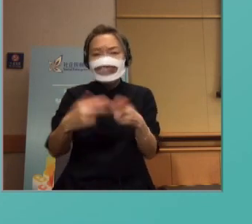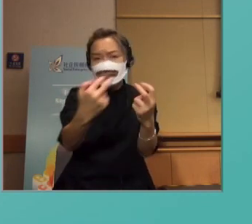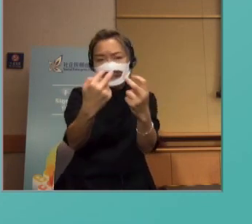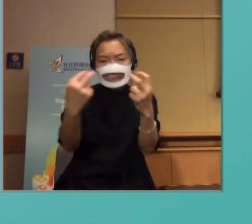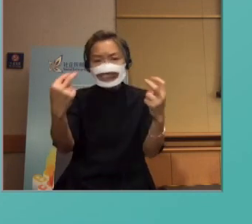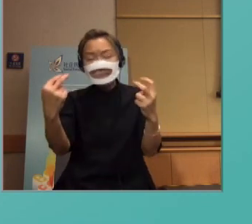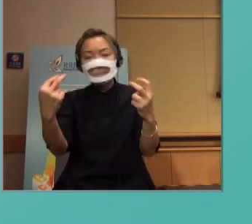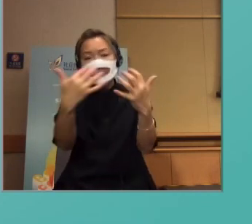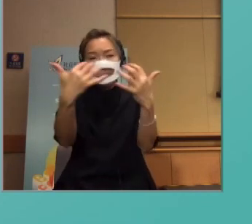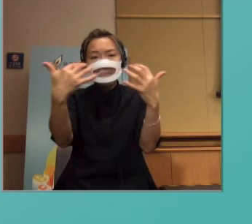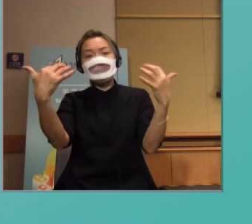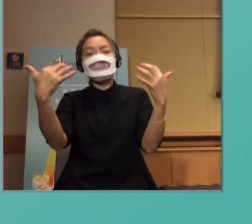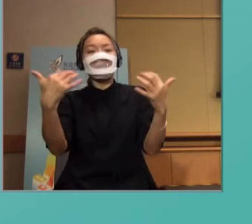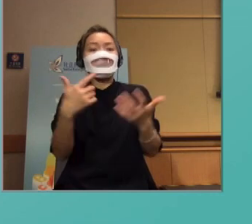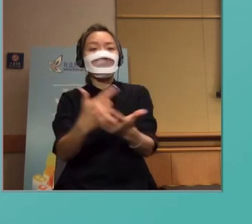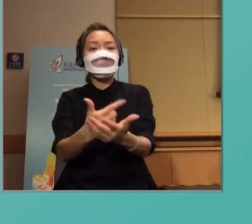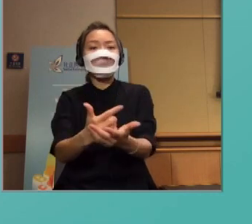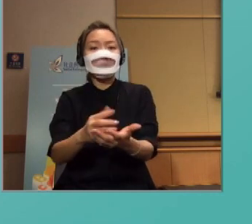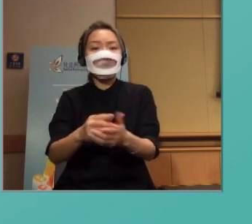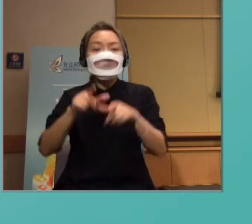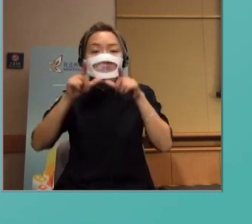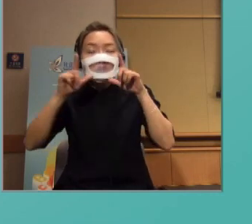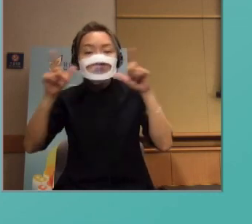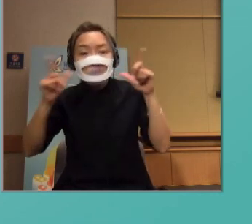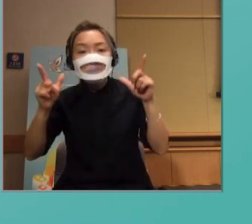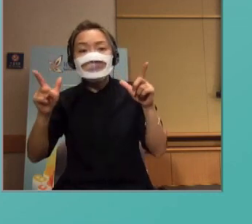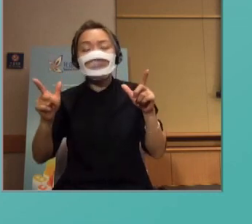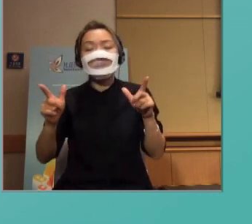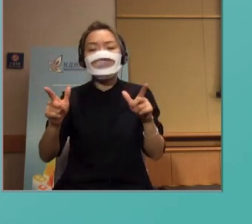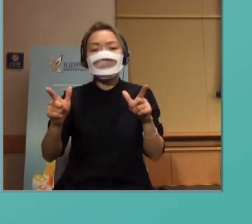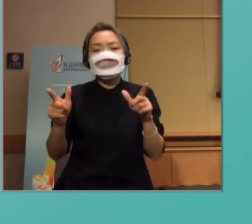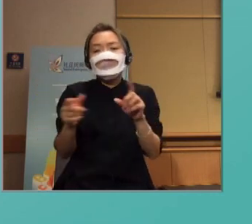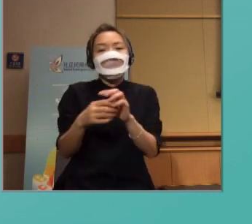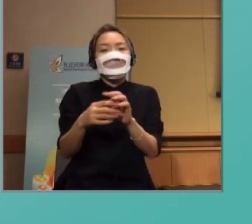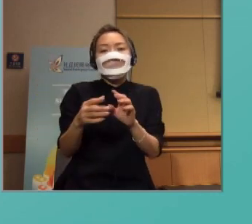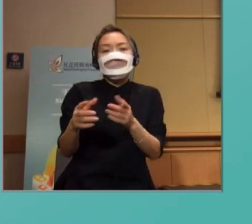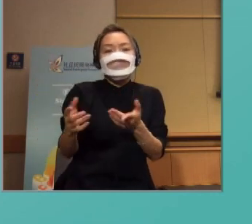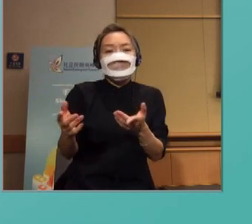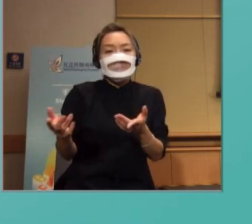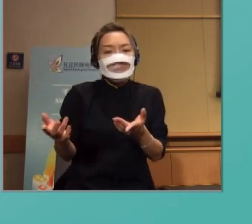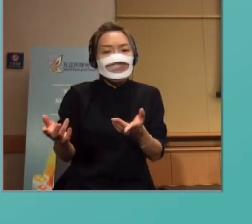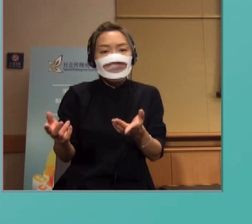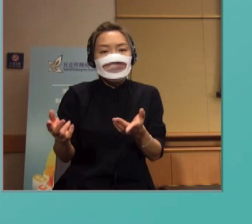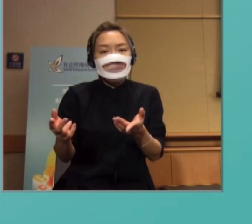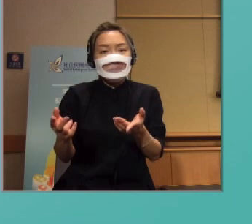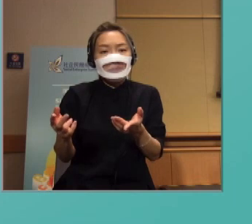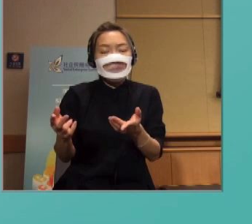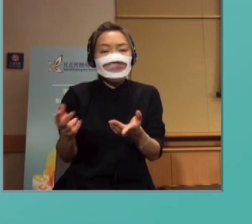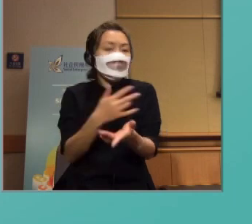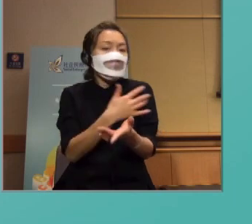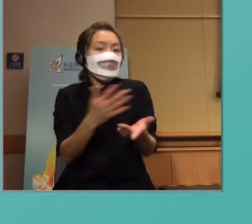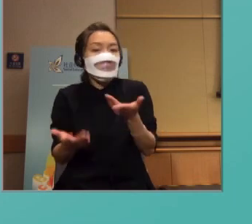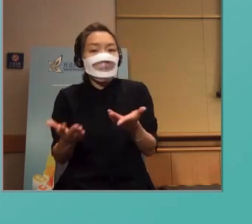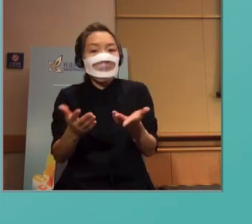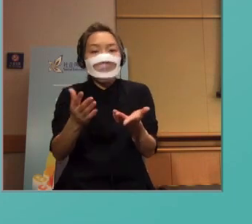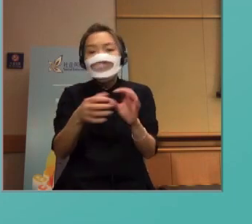mean? Everything in our life is like this, whether it's our clothes, our fashion, our items, even where we live. Even in districts like Sandbox, you have places that